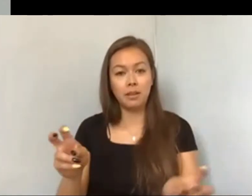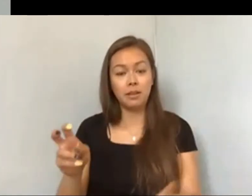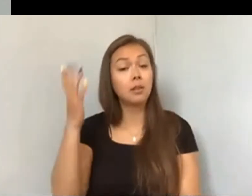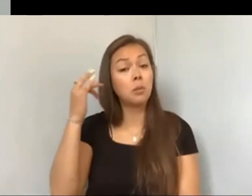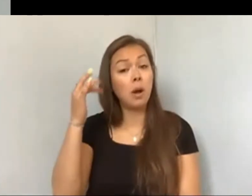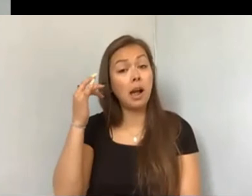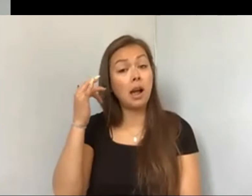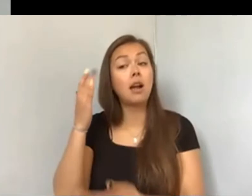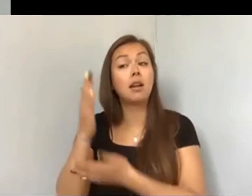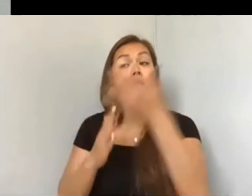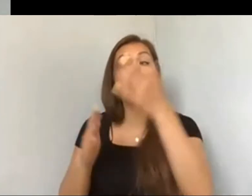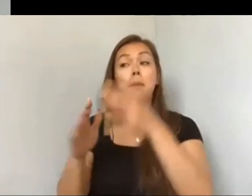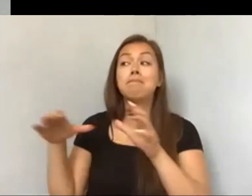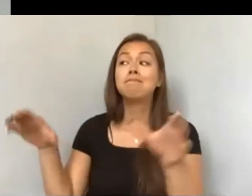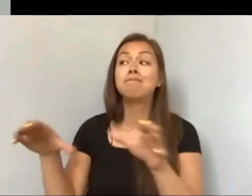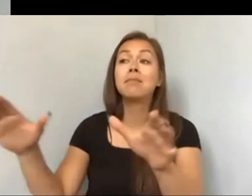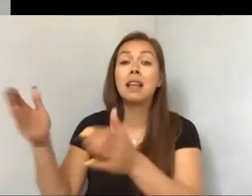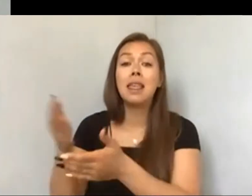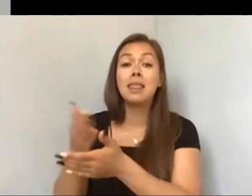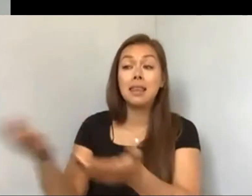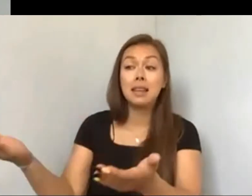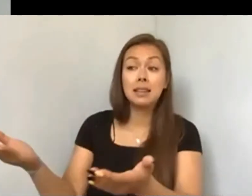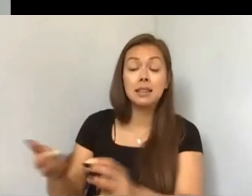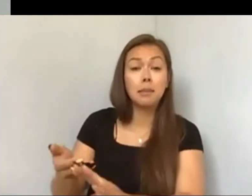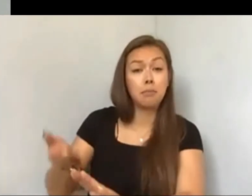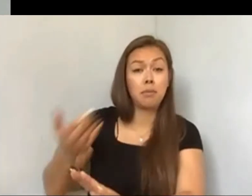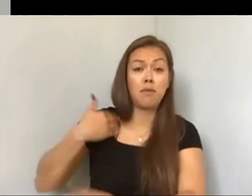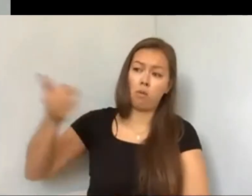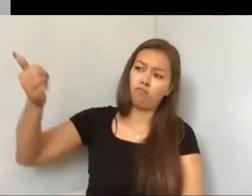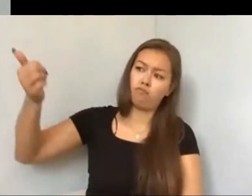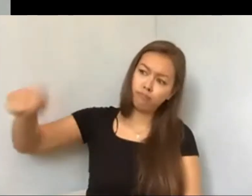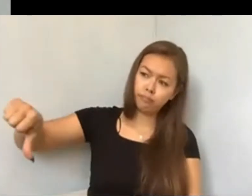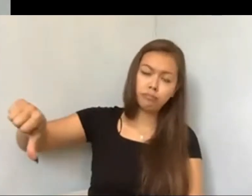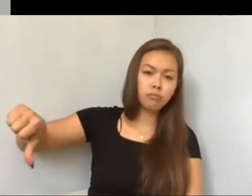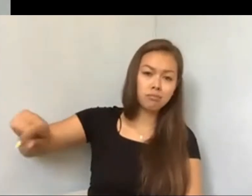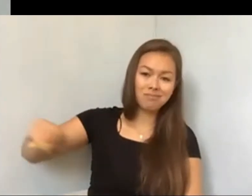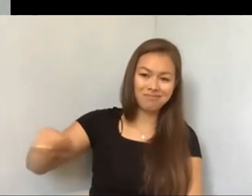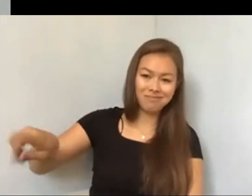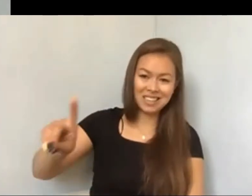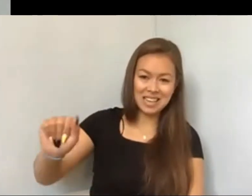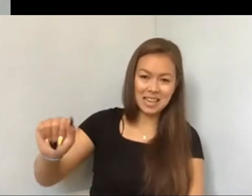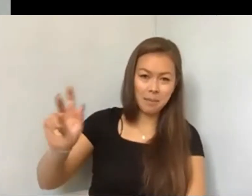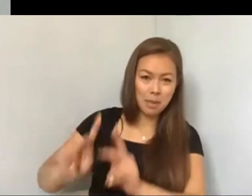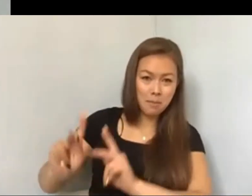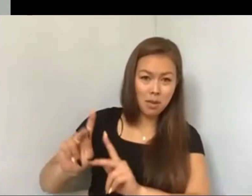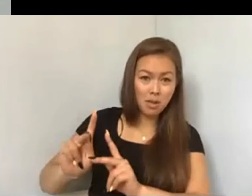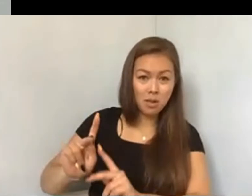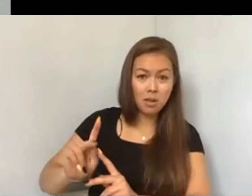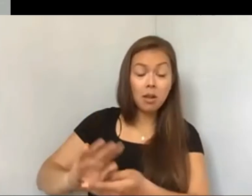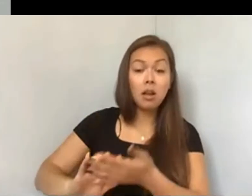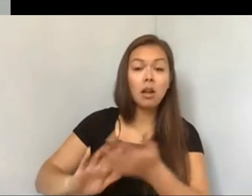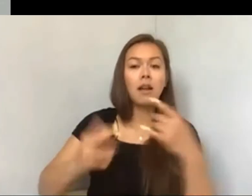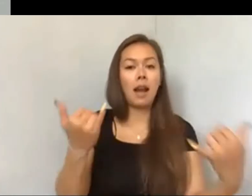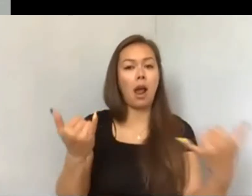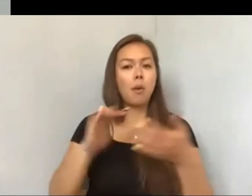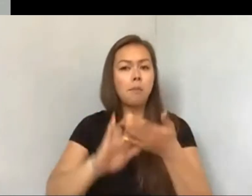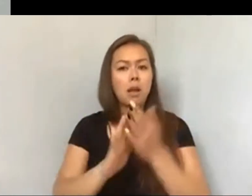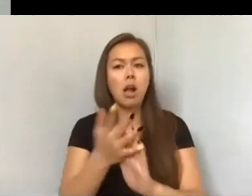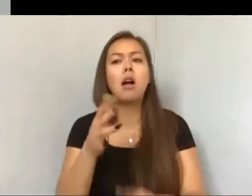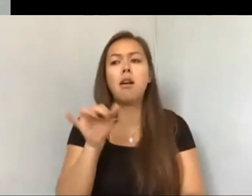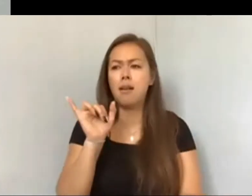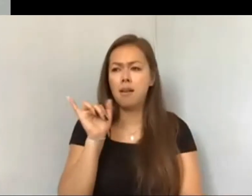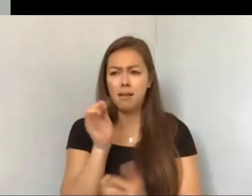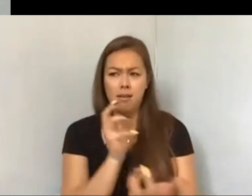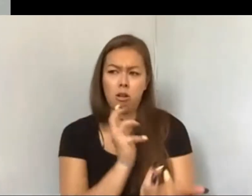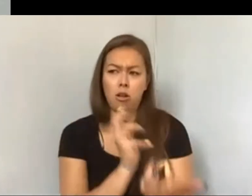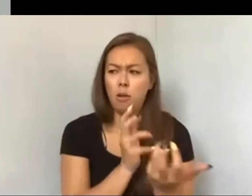disabled people are now being provided through many of these digital tools and digital ways of working. And